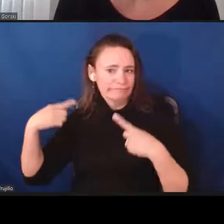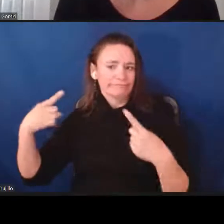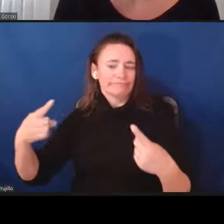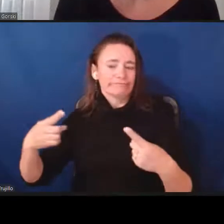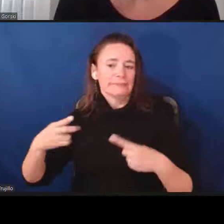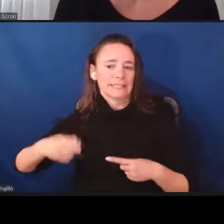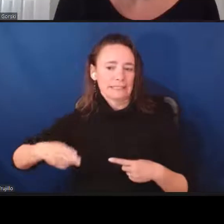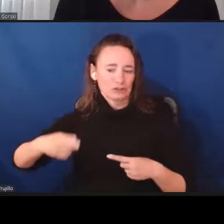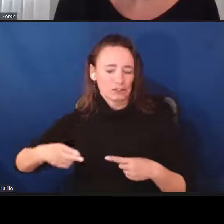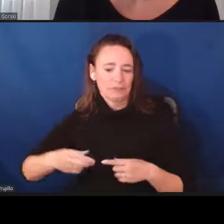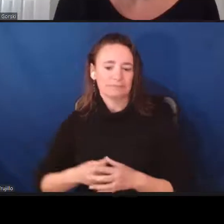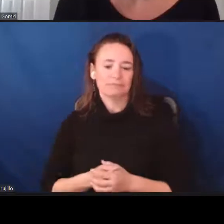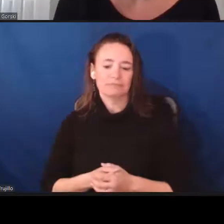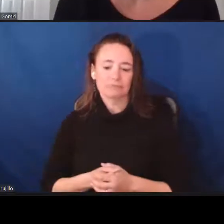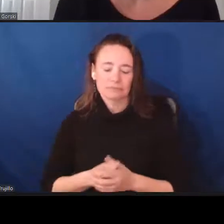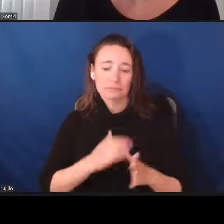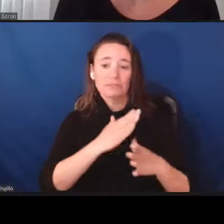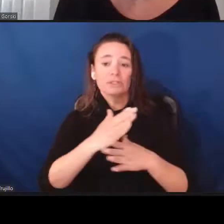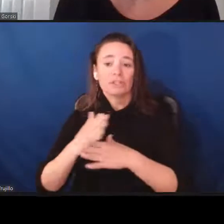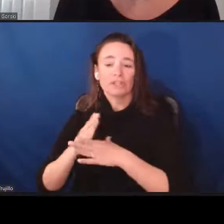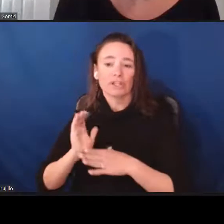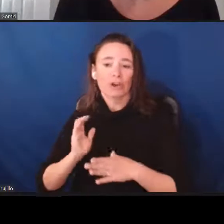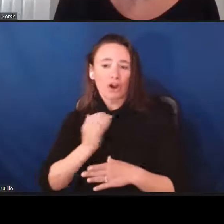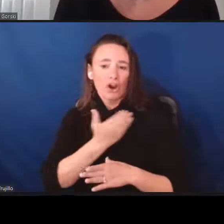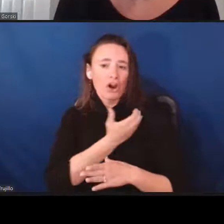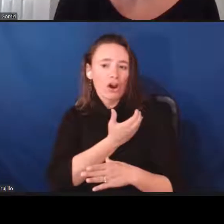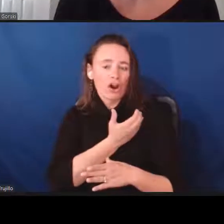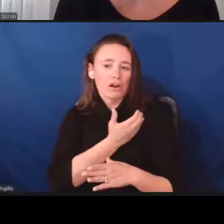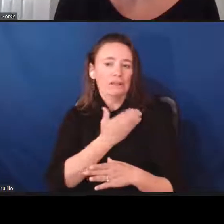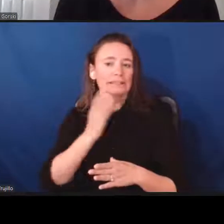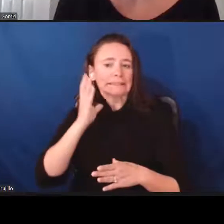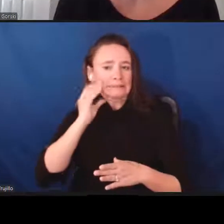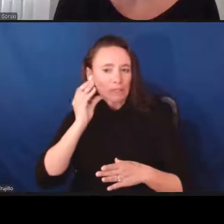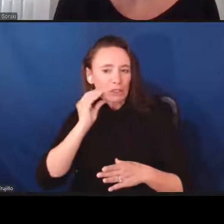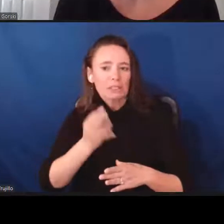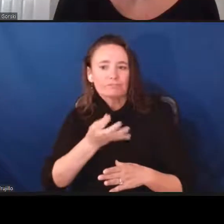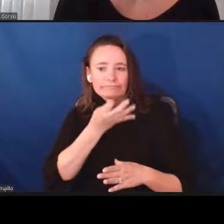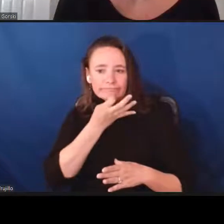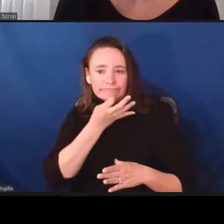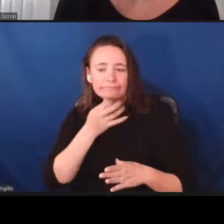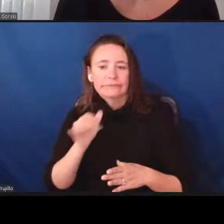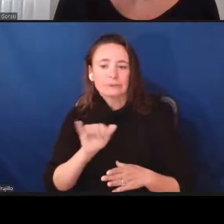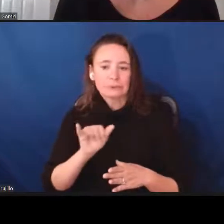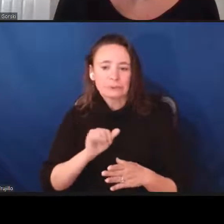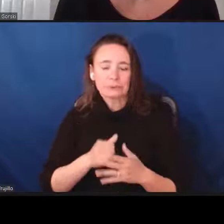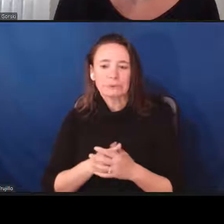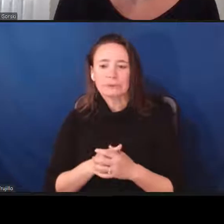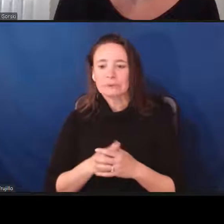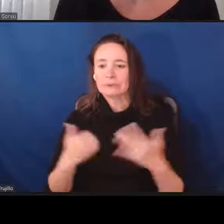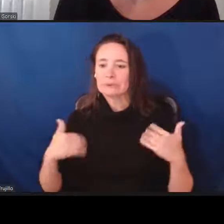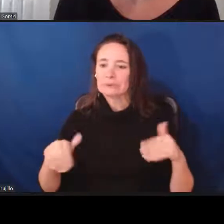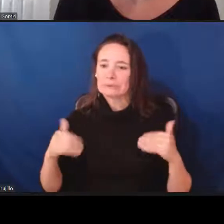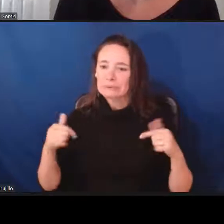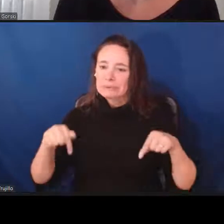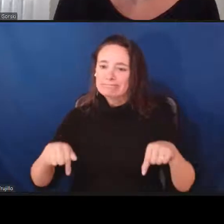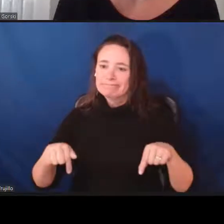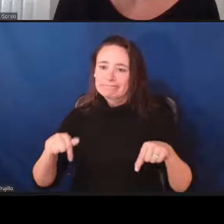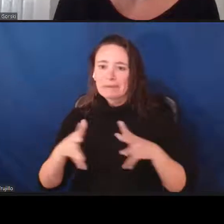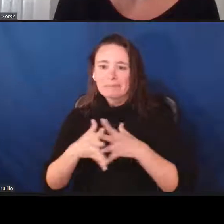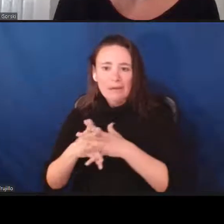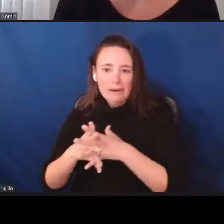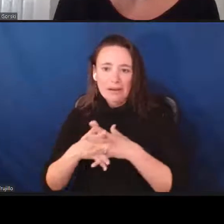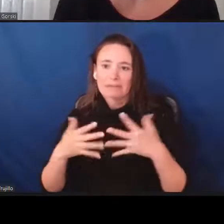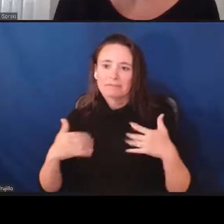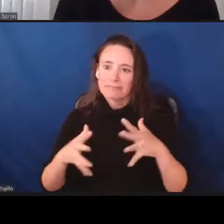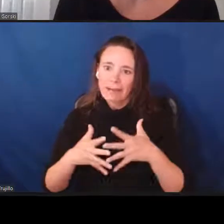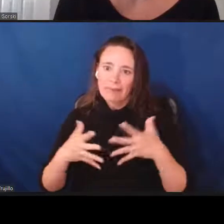and share our expertise as well, since we've got a lot of experience